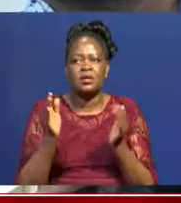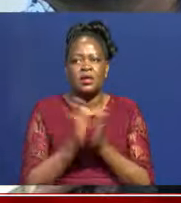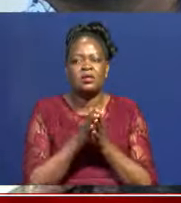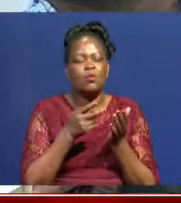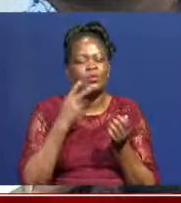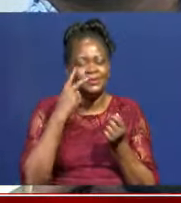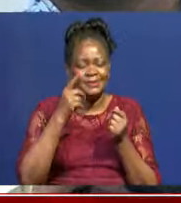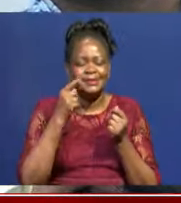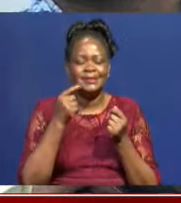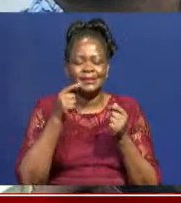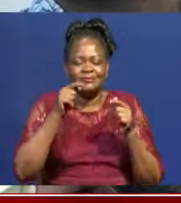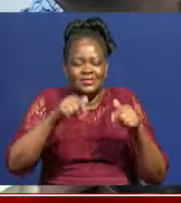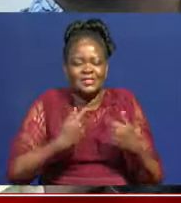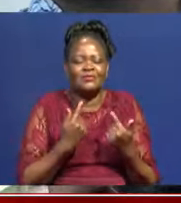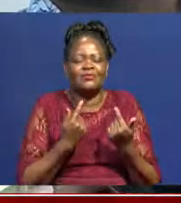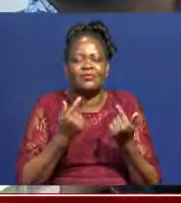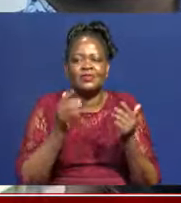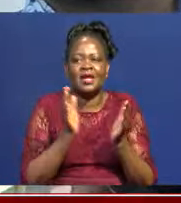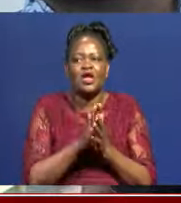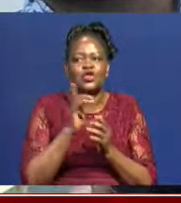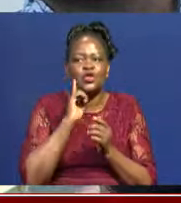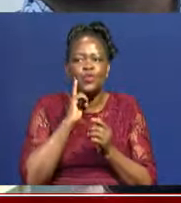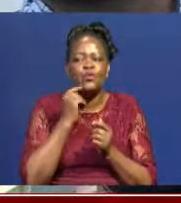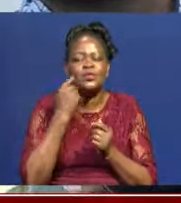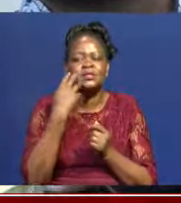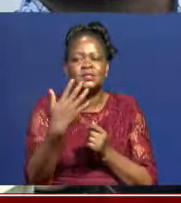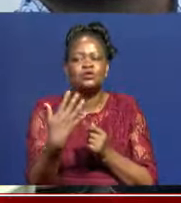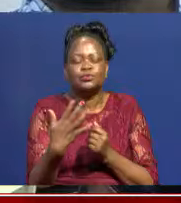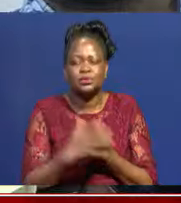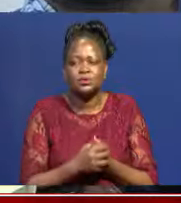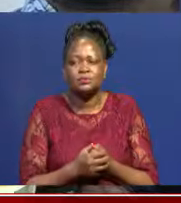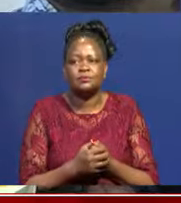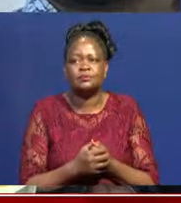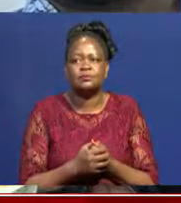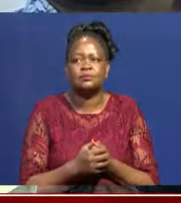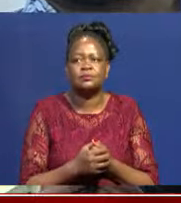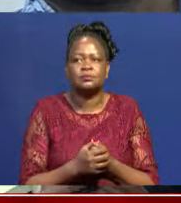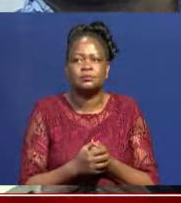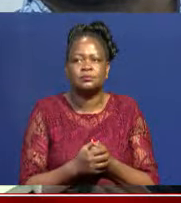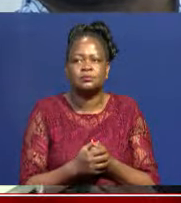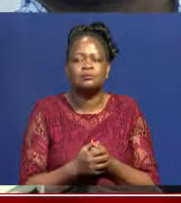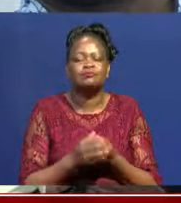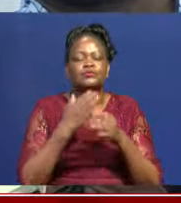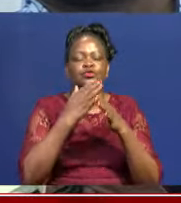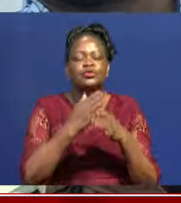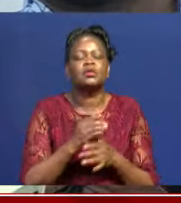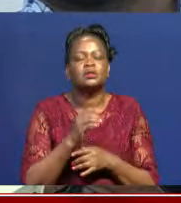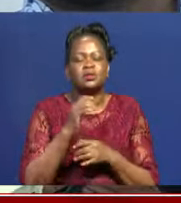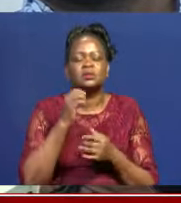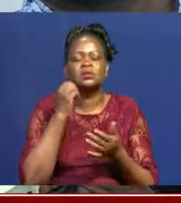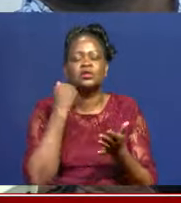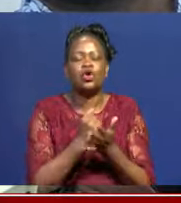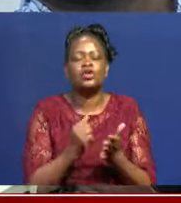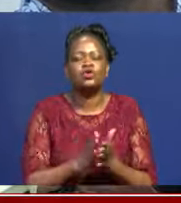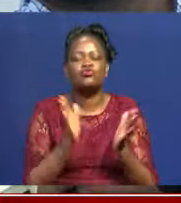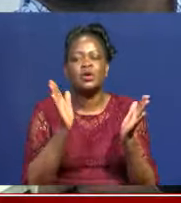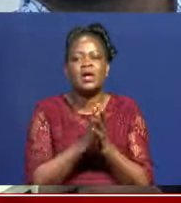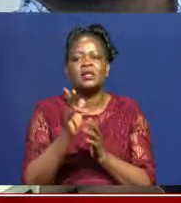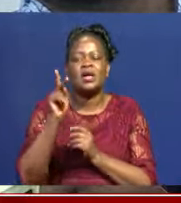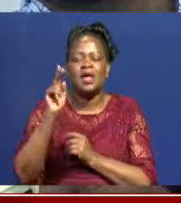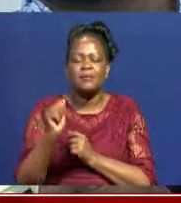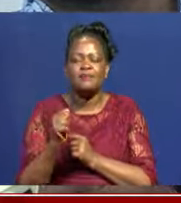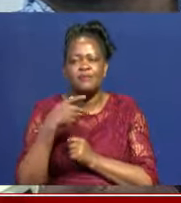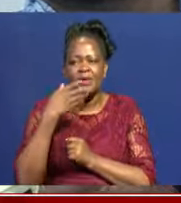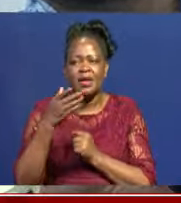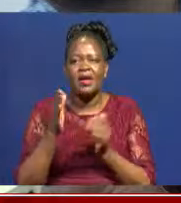want to see for our eyes, and then tomorrow we look at the documentation between the Auditor General and the KMA responses.